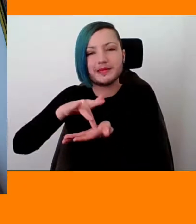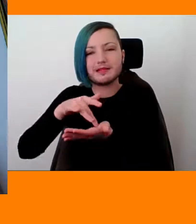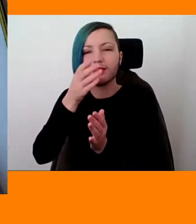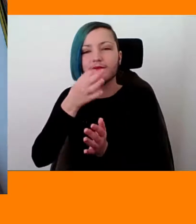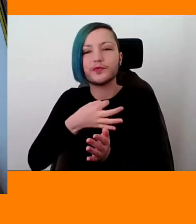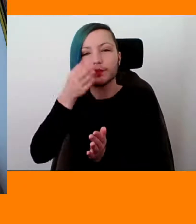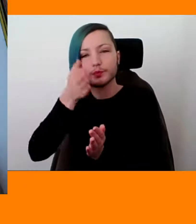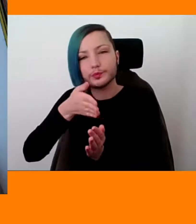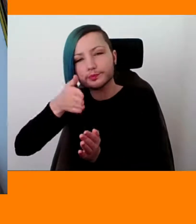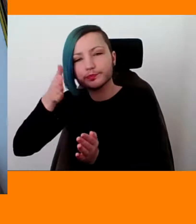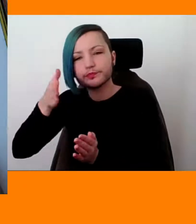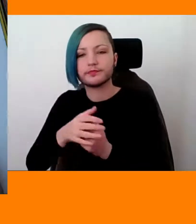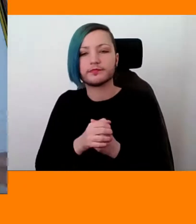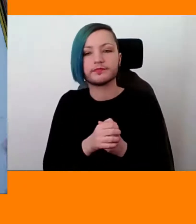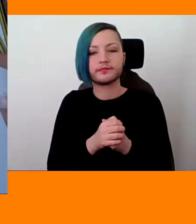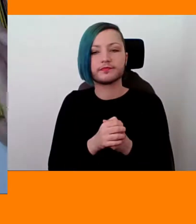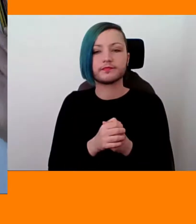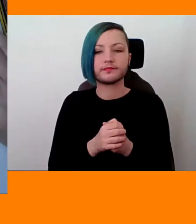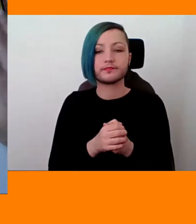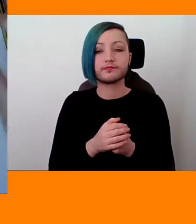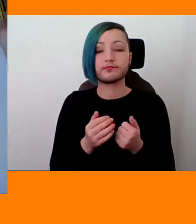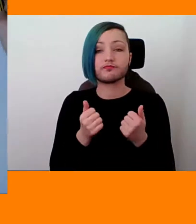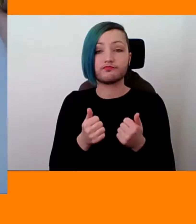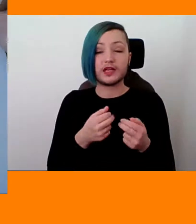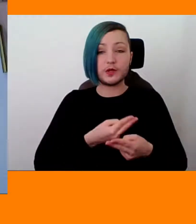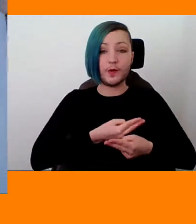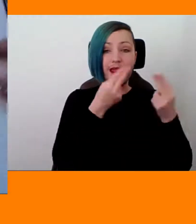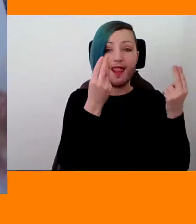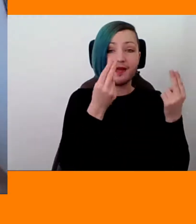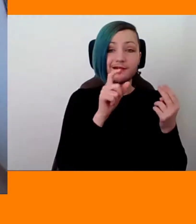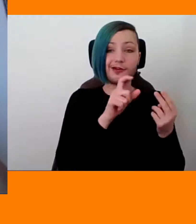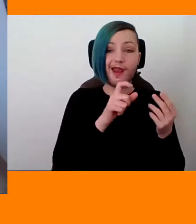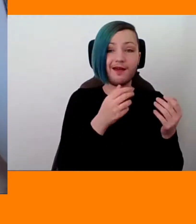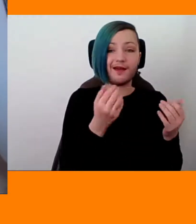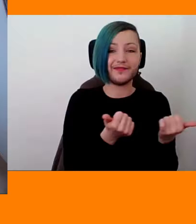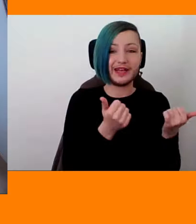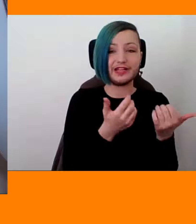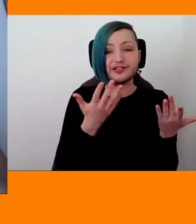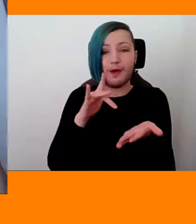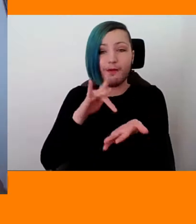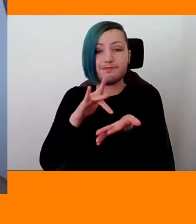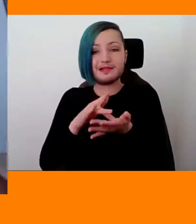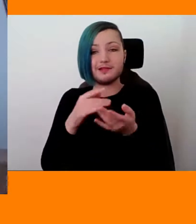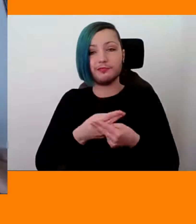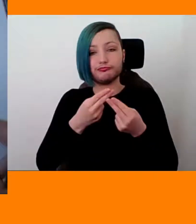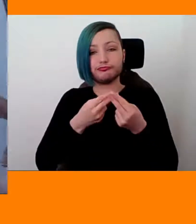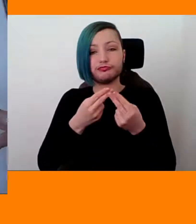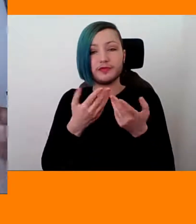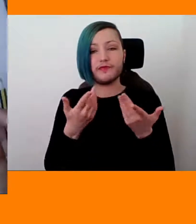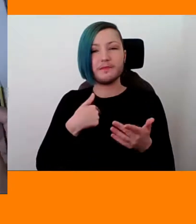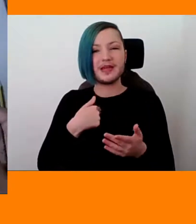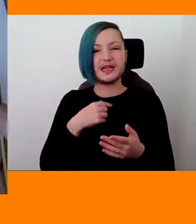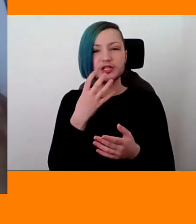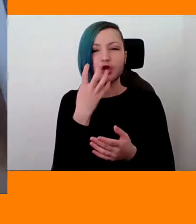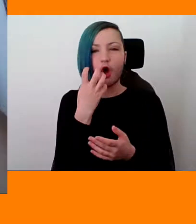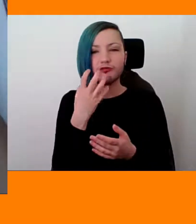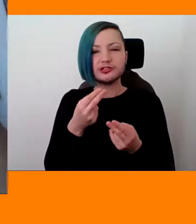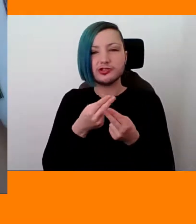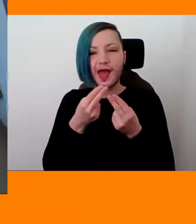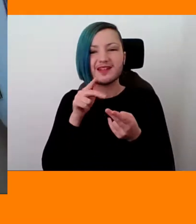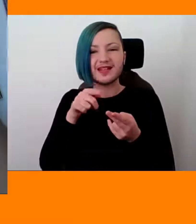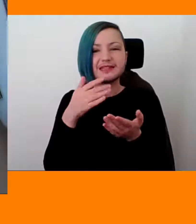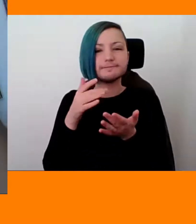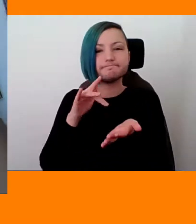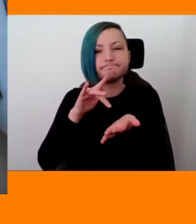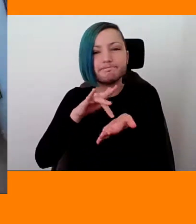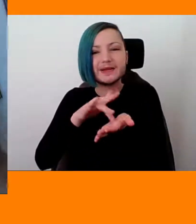done that, we're going to move on to your second darkest pencil, which for me is a light orange colour. This is going to be your medium